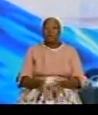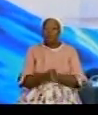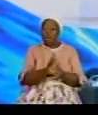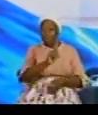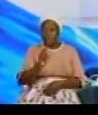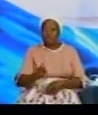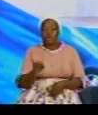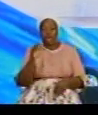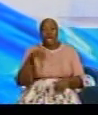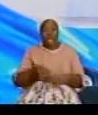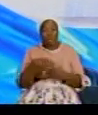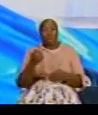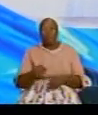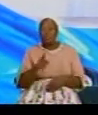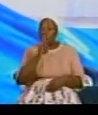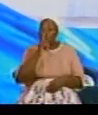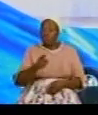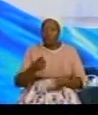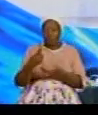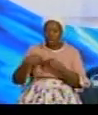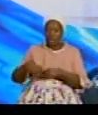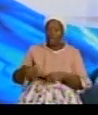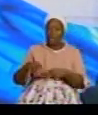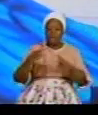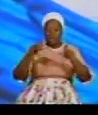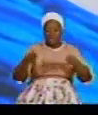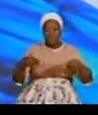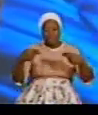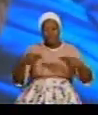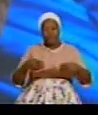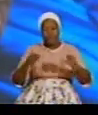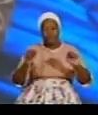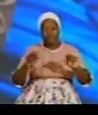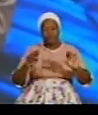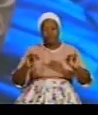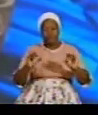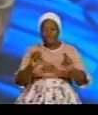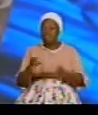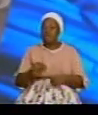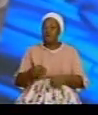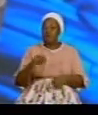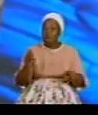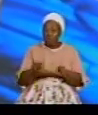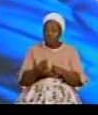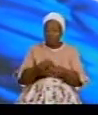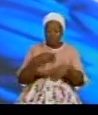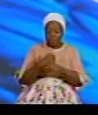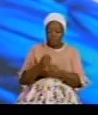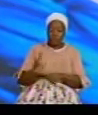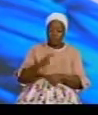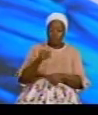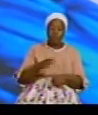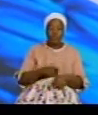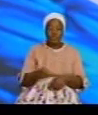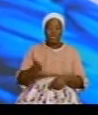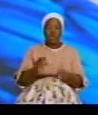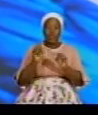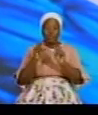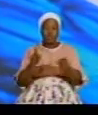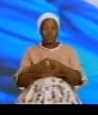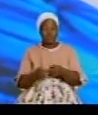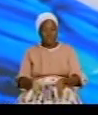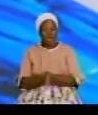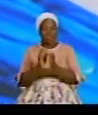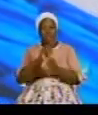heart. Pharisees also make use of the opportunity to ask